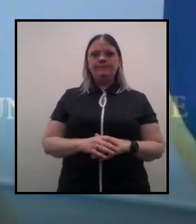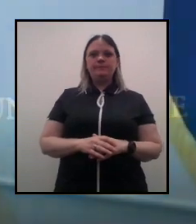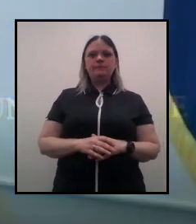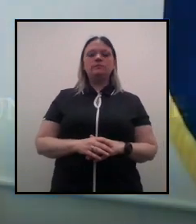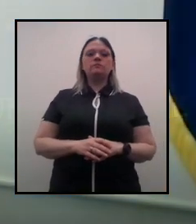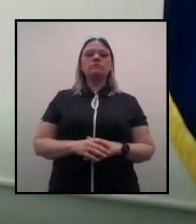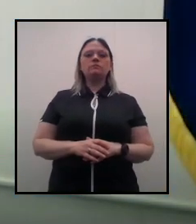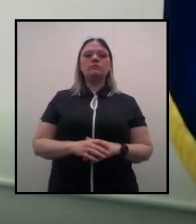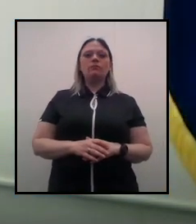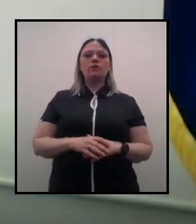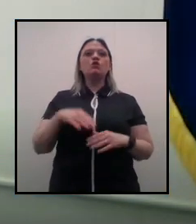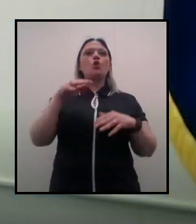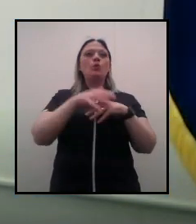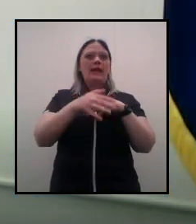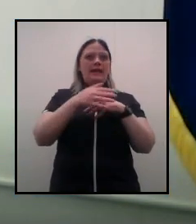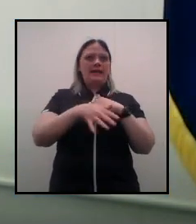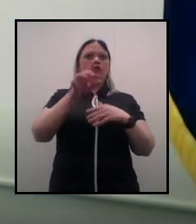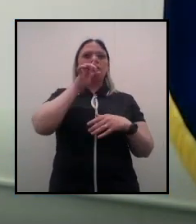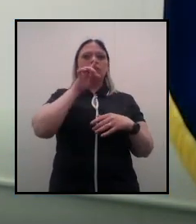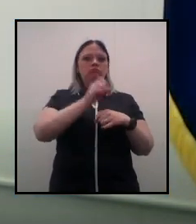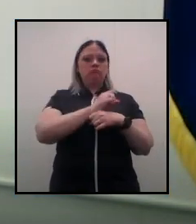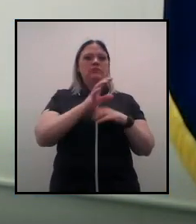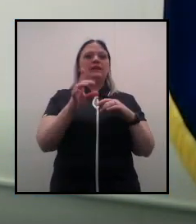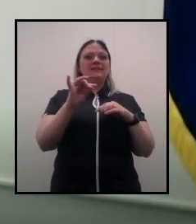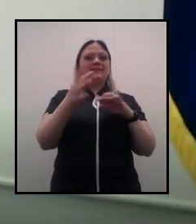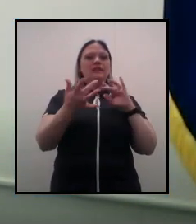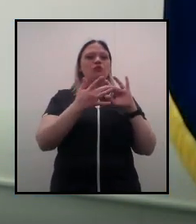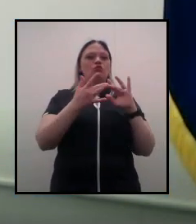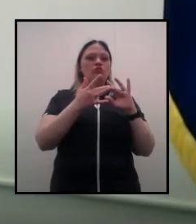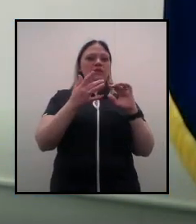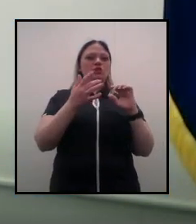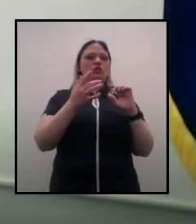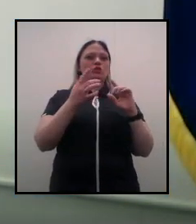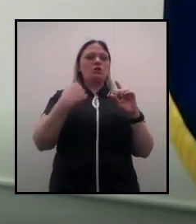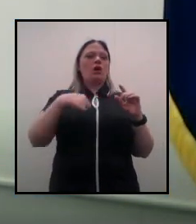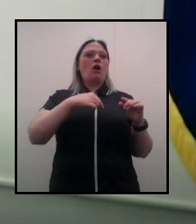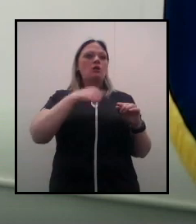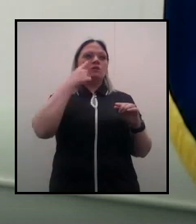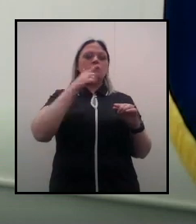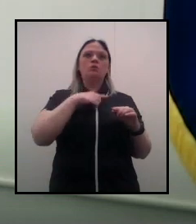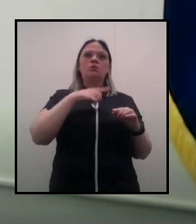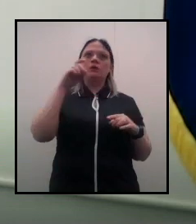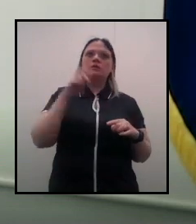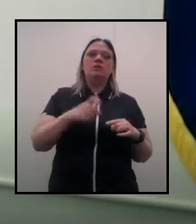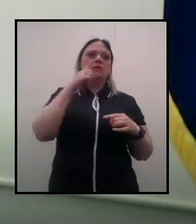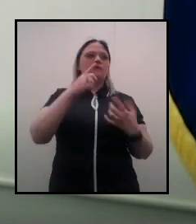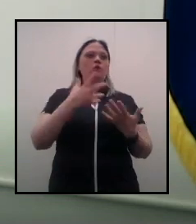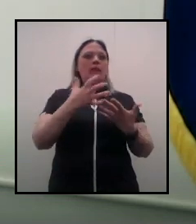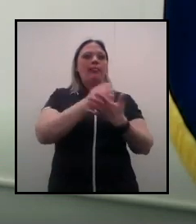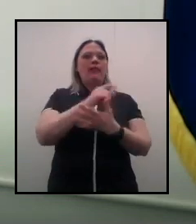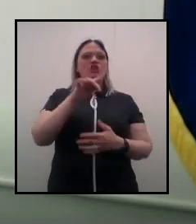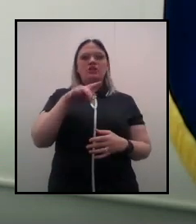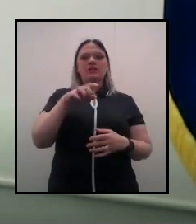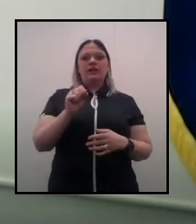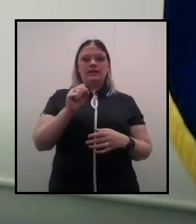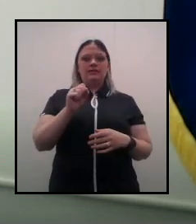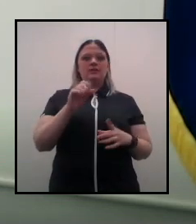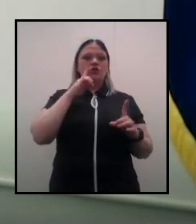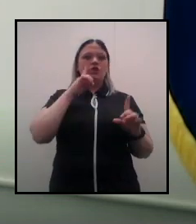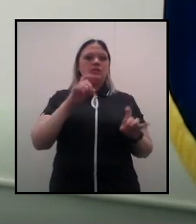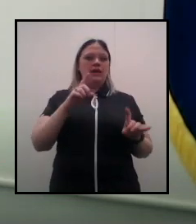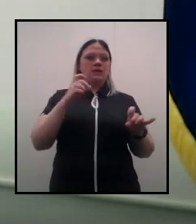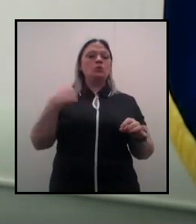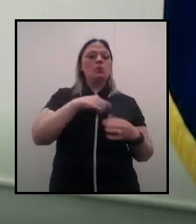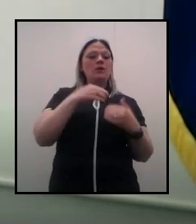Niagara County did reach out to us with a great need for testing collection kits, and we did have